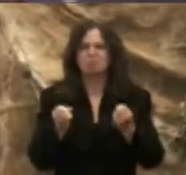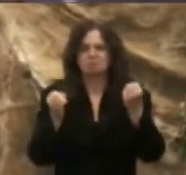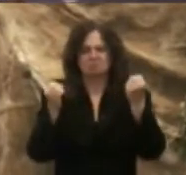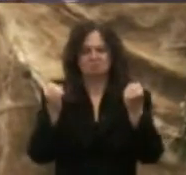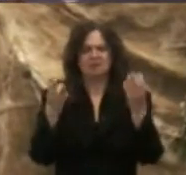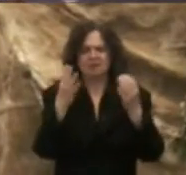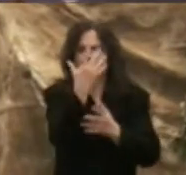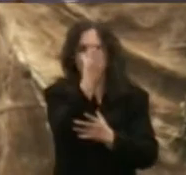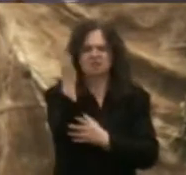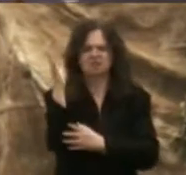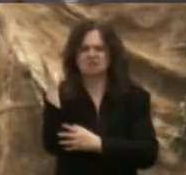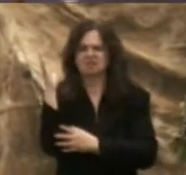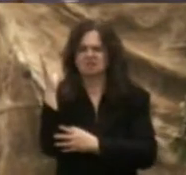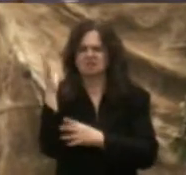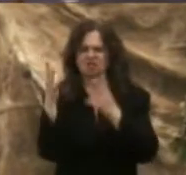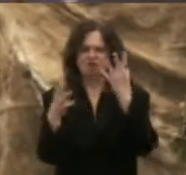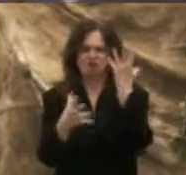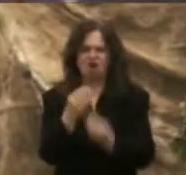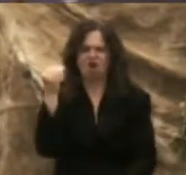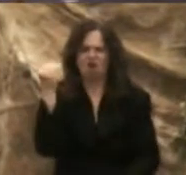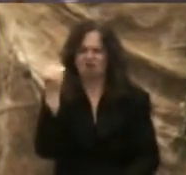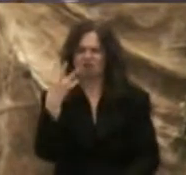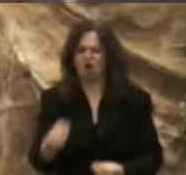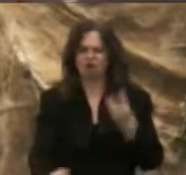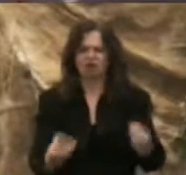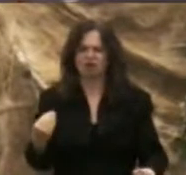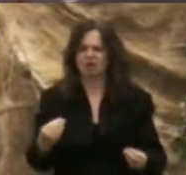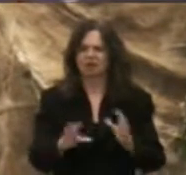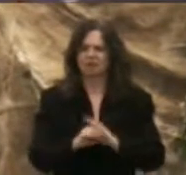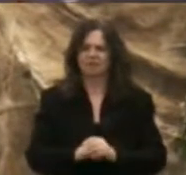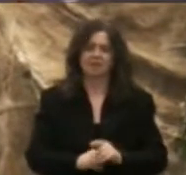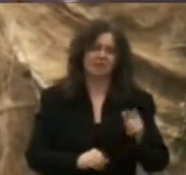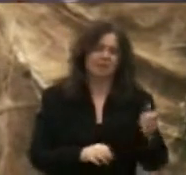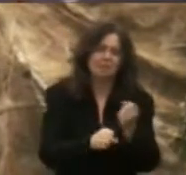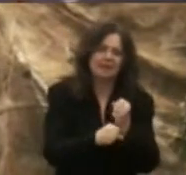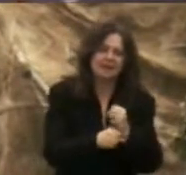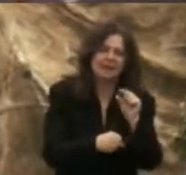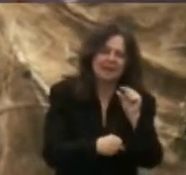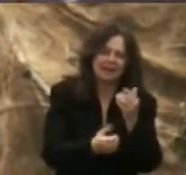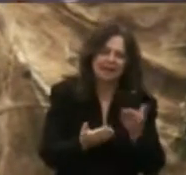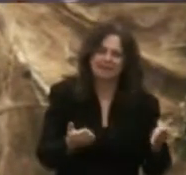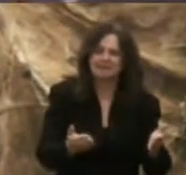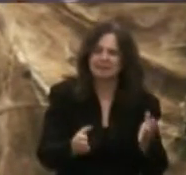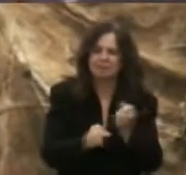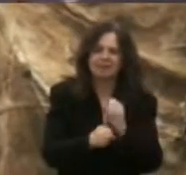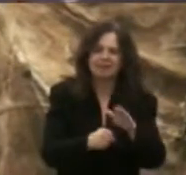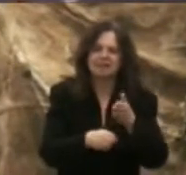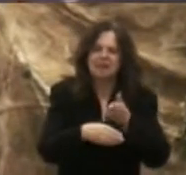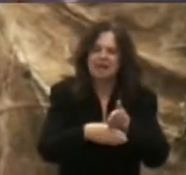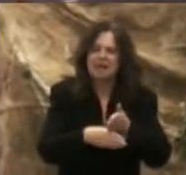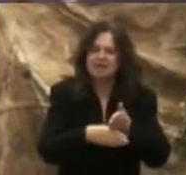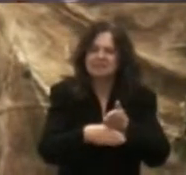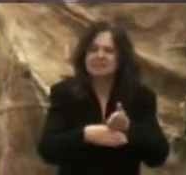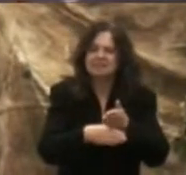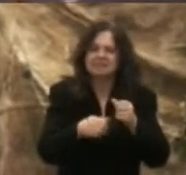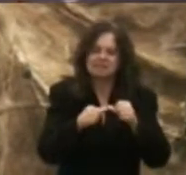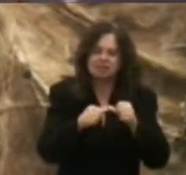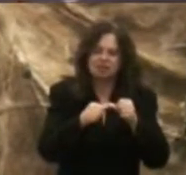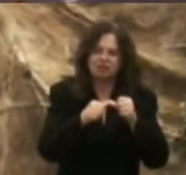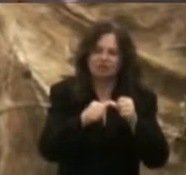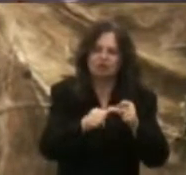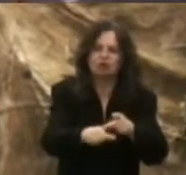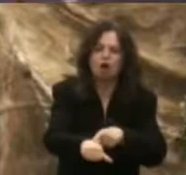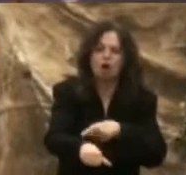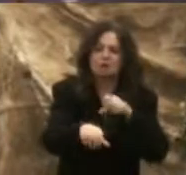The reason he made such little things for sale was to make his pile of wood last as long as it